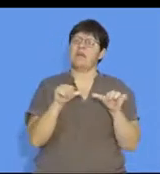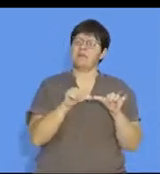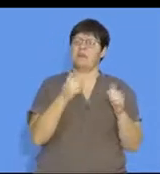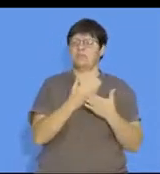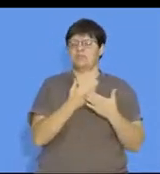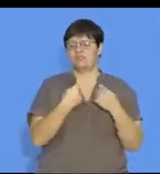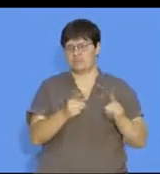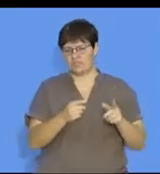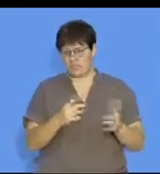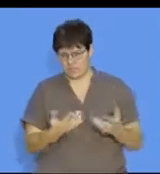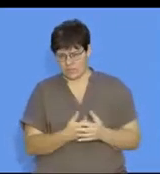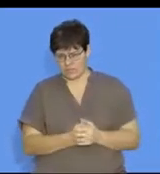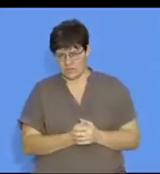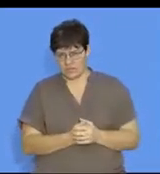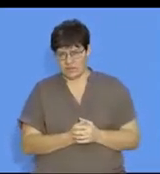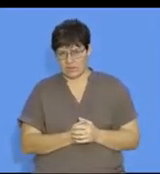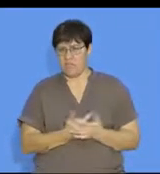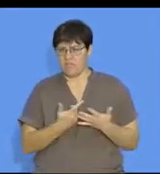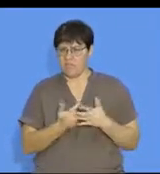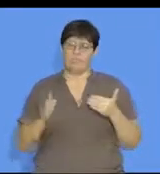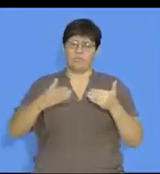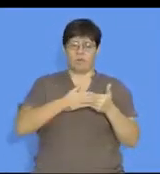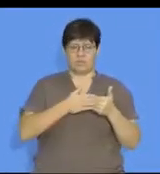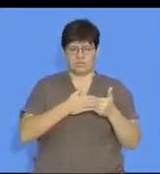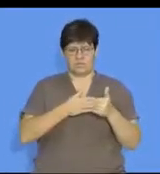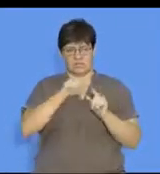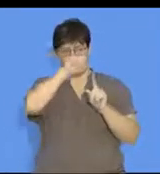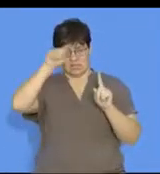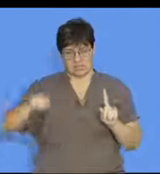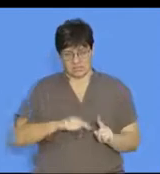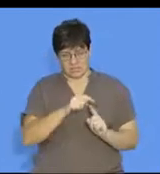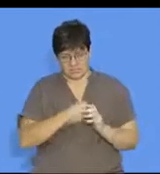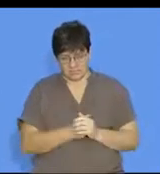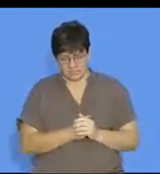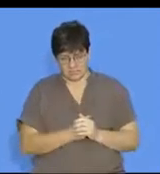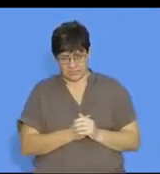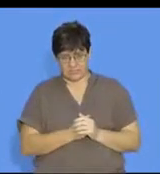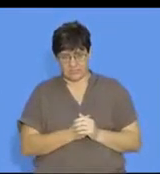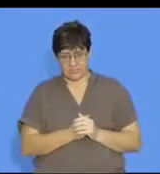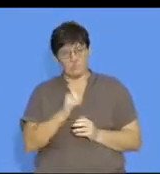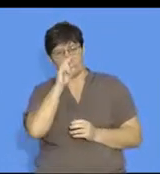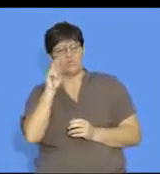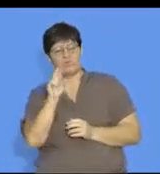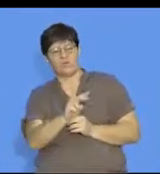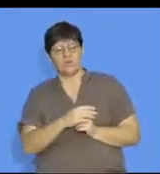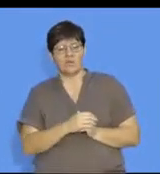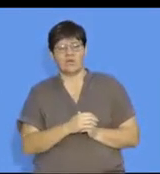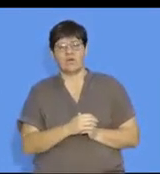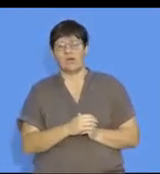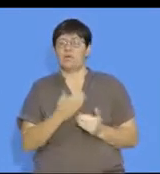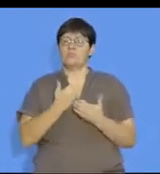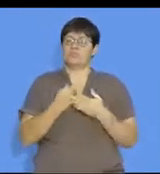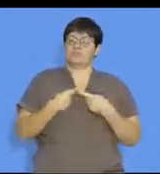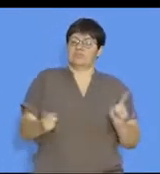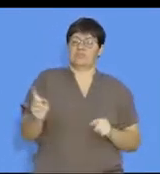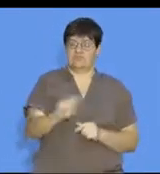do we measure potential difference across the battery in a closed circuit? So this is a complete circuit. In other words, if you look at it in